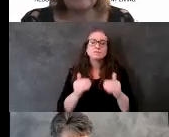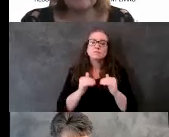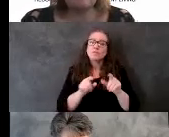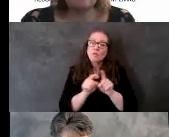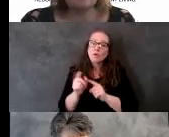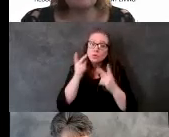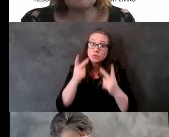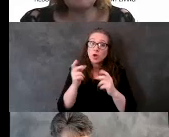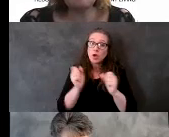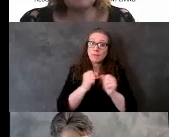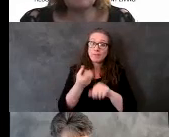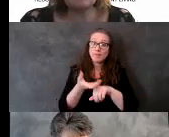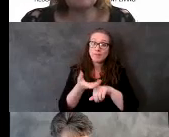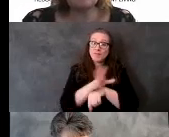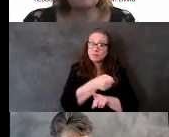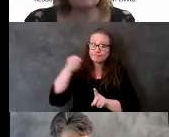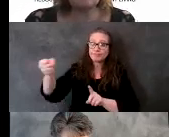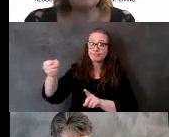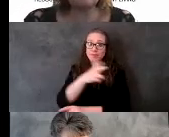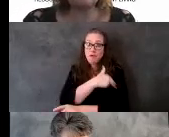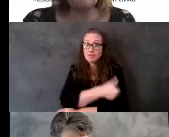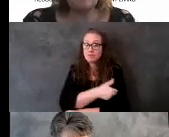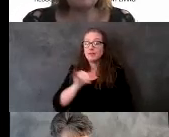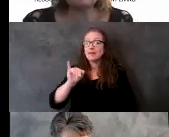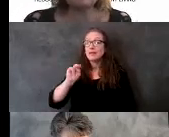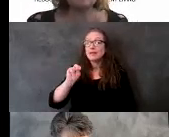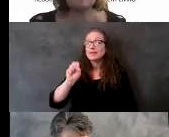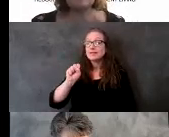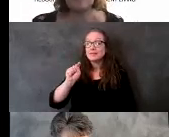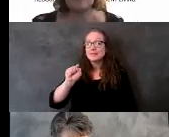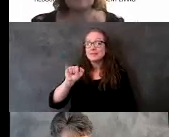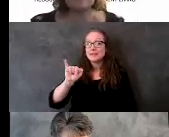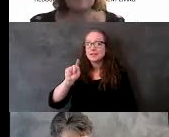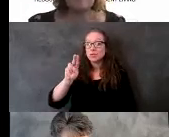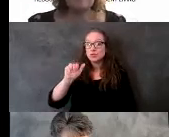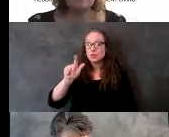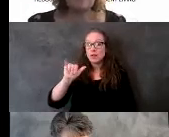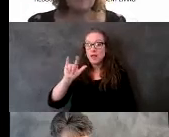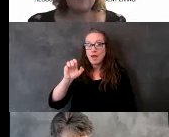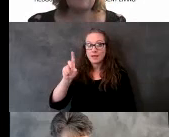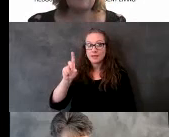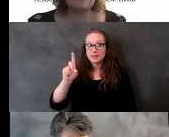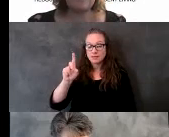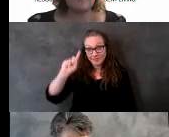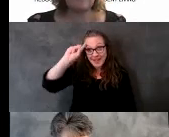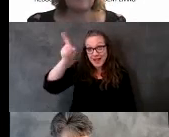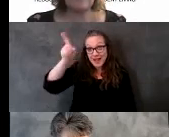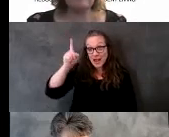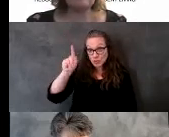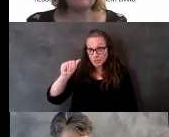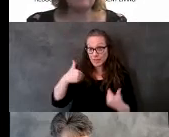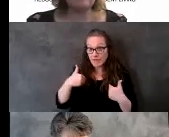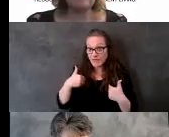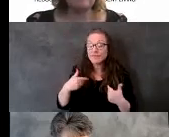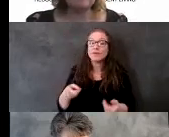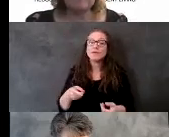institutionalized, particularly people in the intellectual and developmental disabilities communities. They were seen